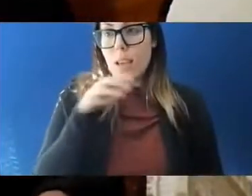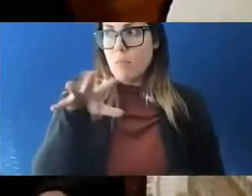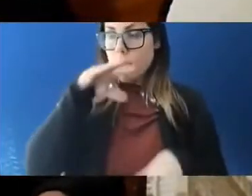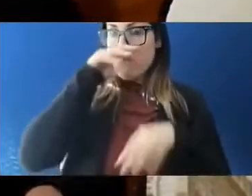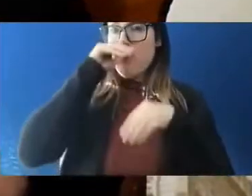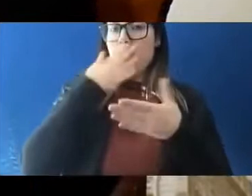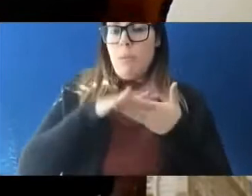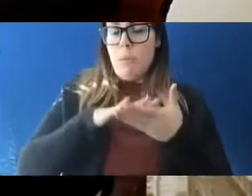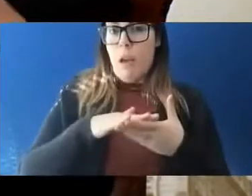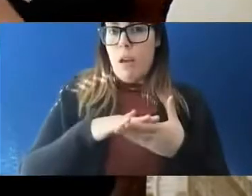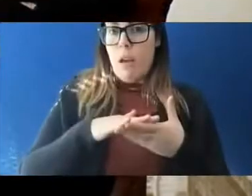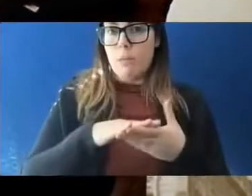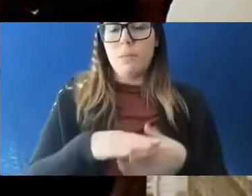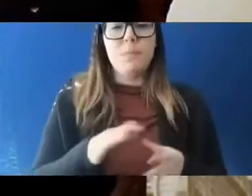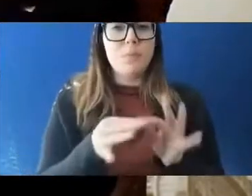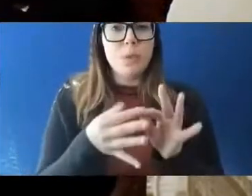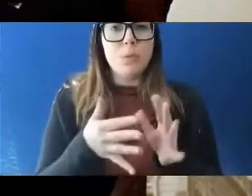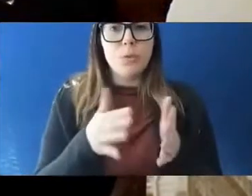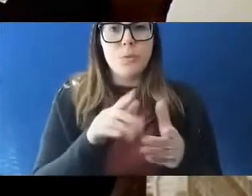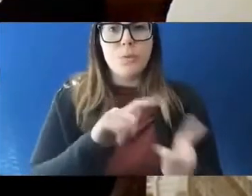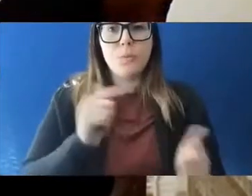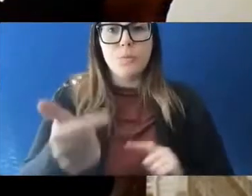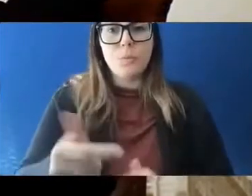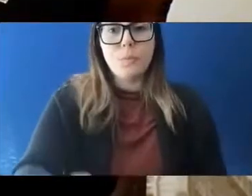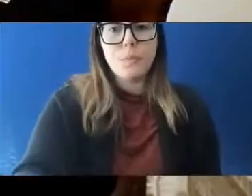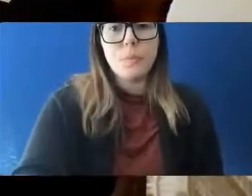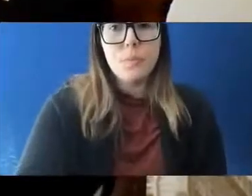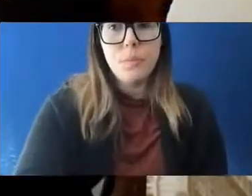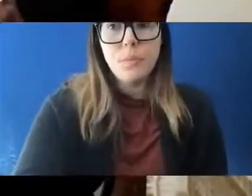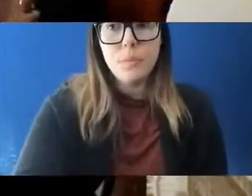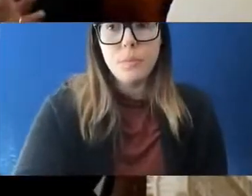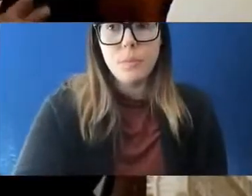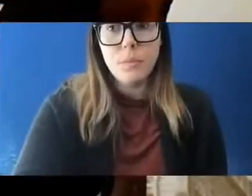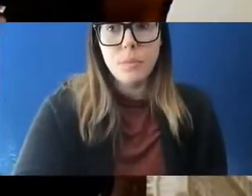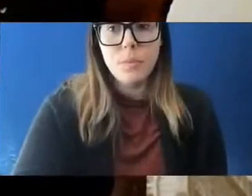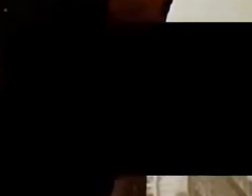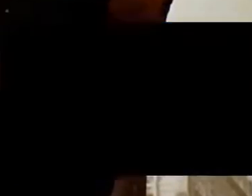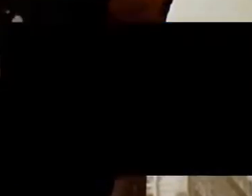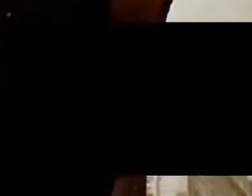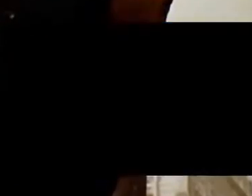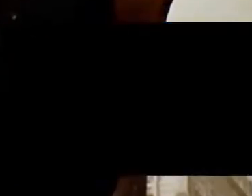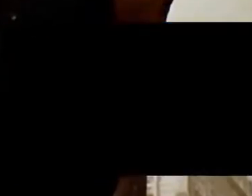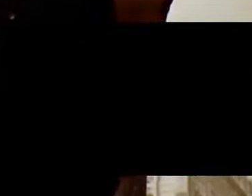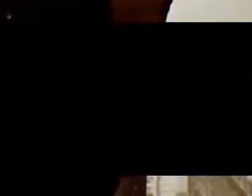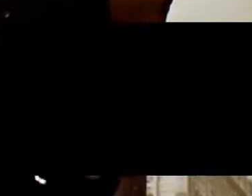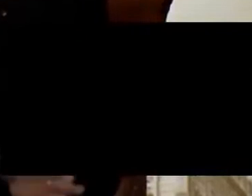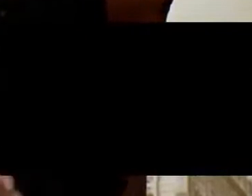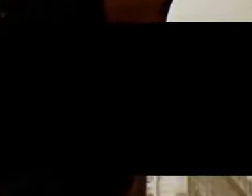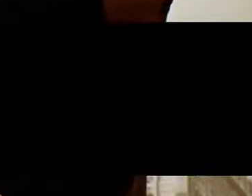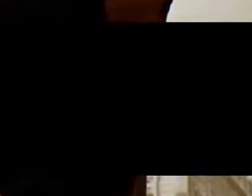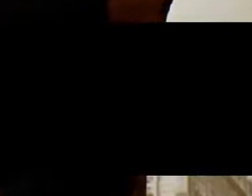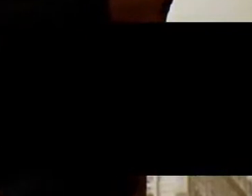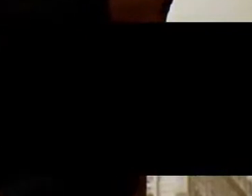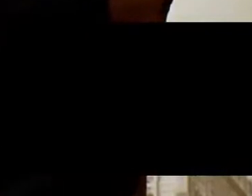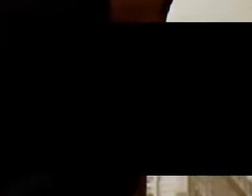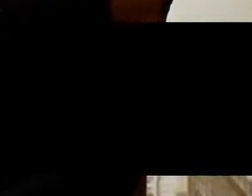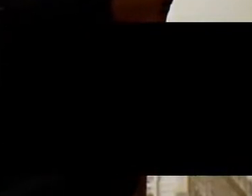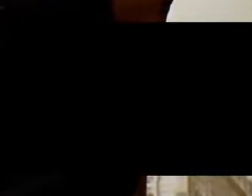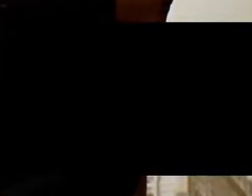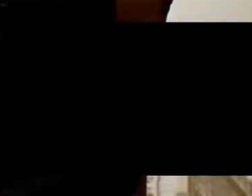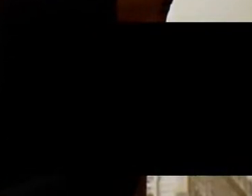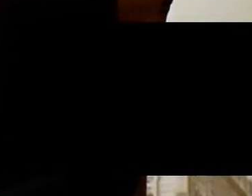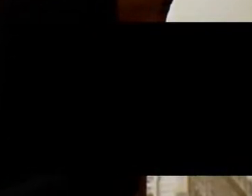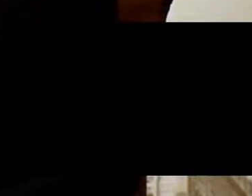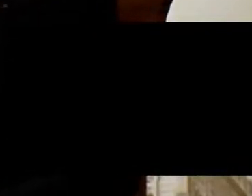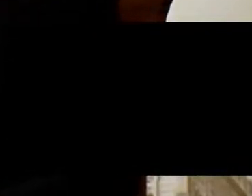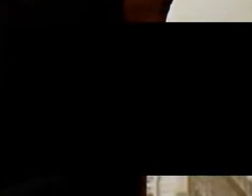fumes. So I could go down a long list, but I think that the general point that I would make, that I know the Secretary